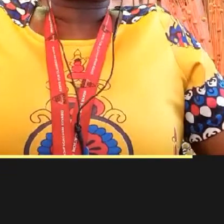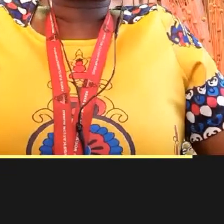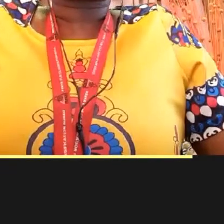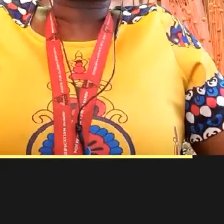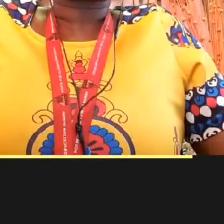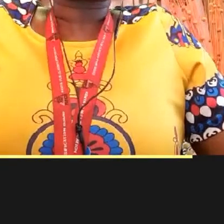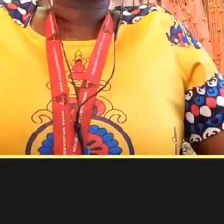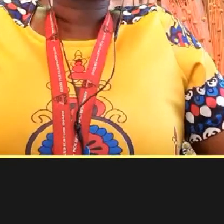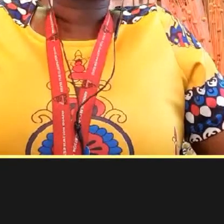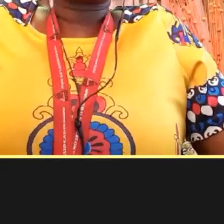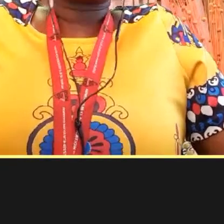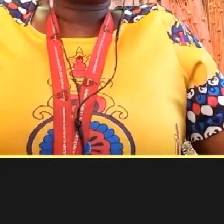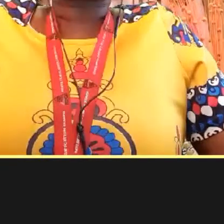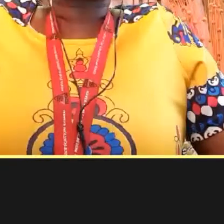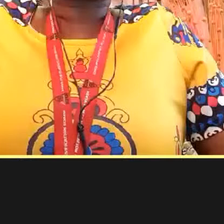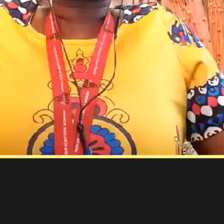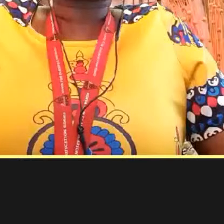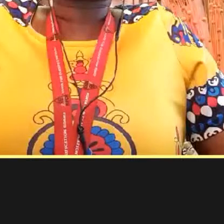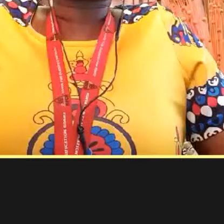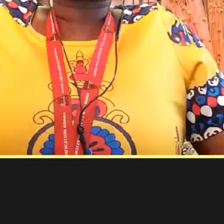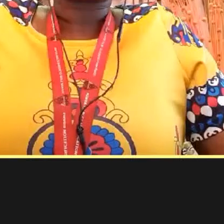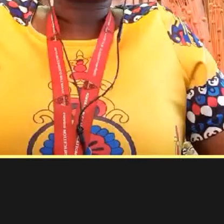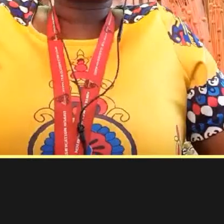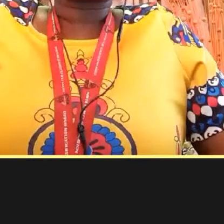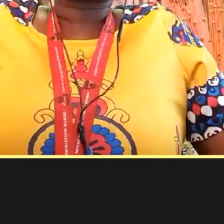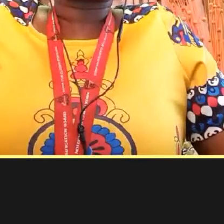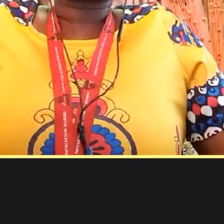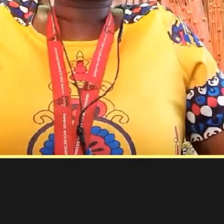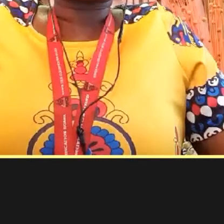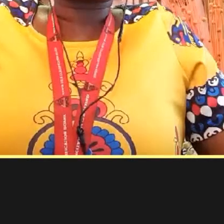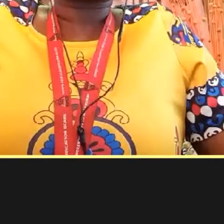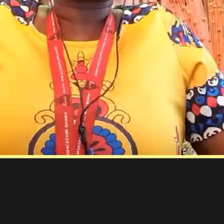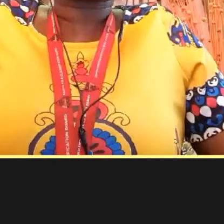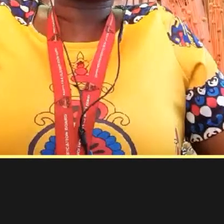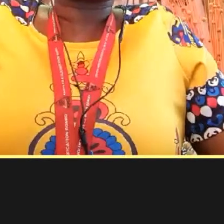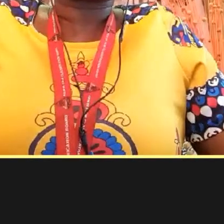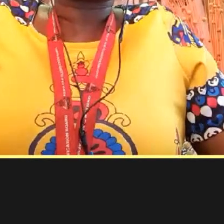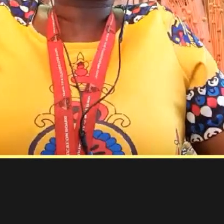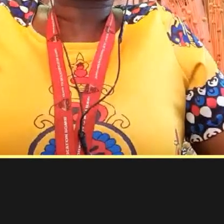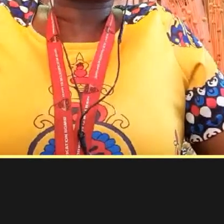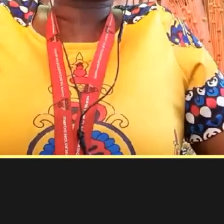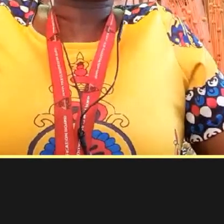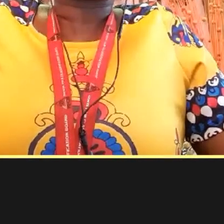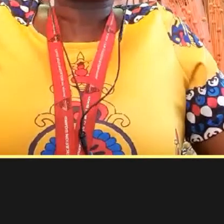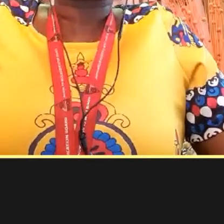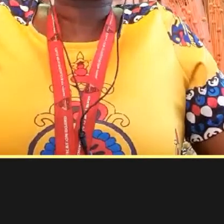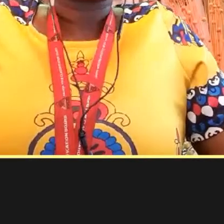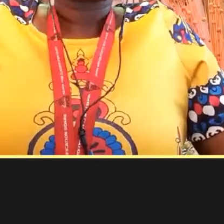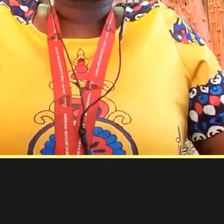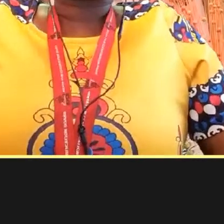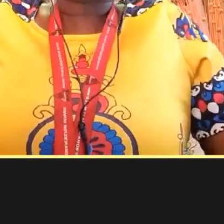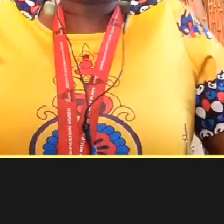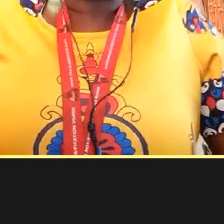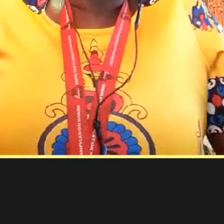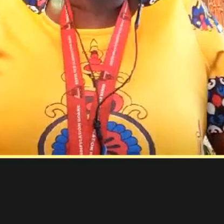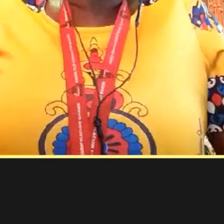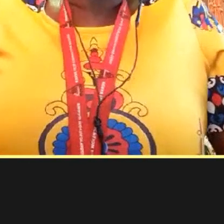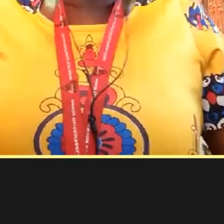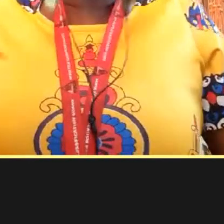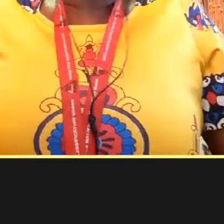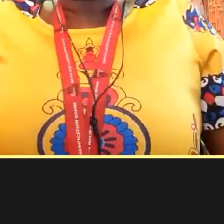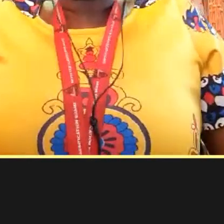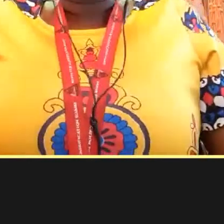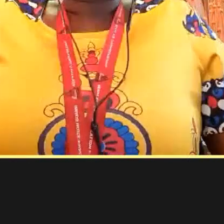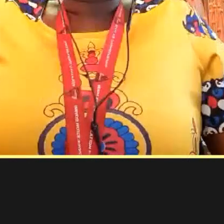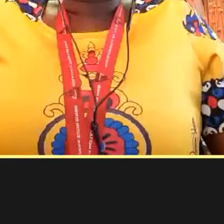it from Evenet Communications. And then on Facebook, we have Kenya Film Classification Board, Facebook